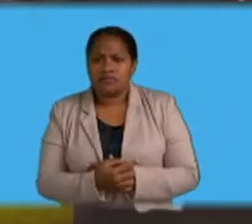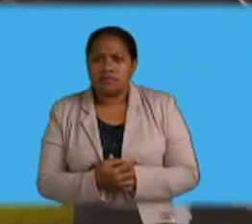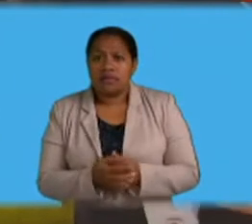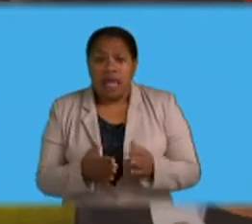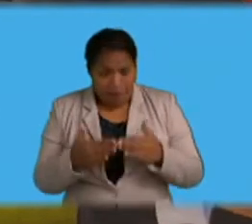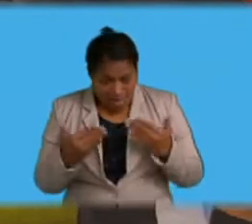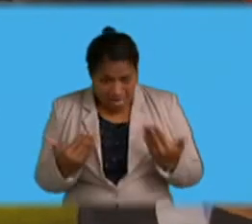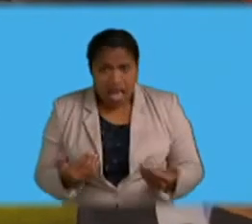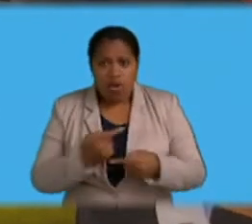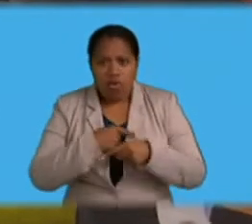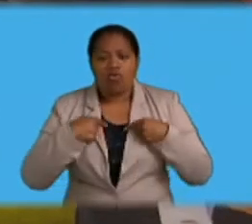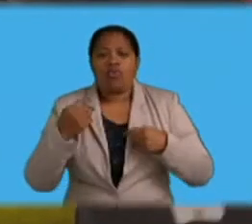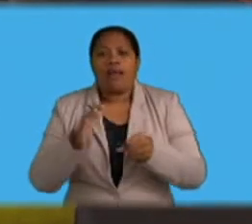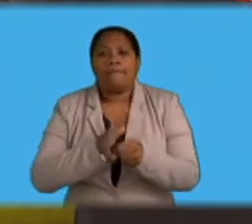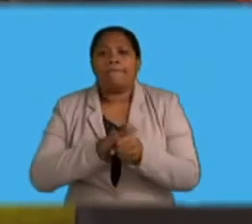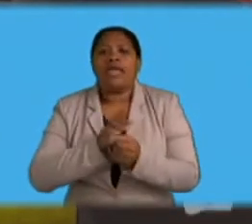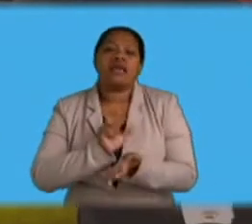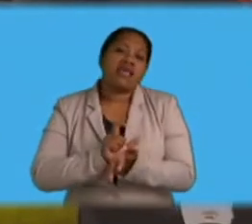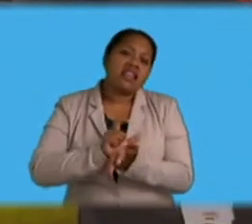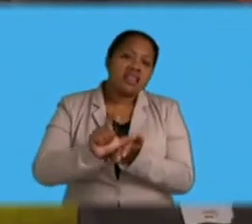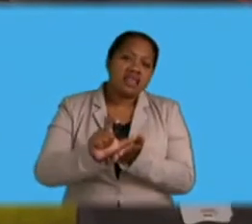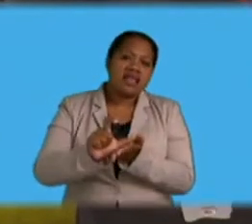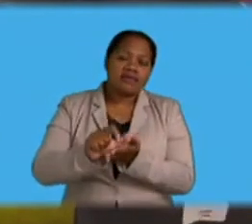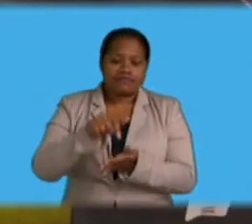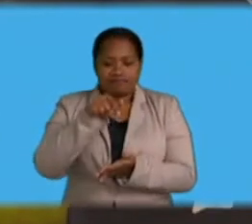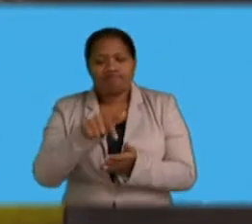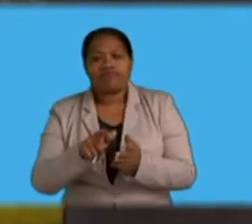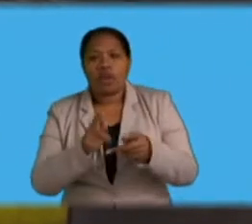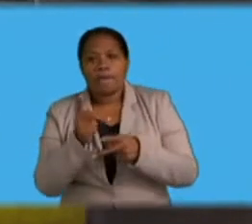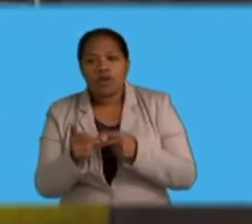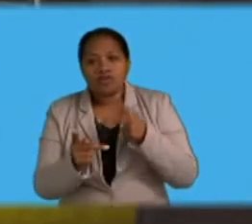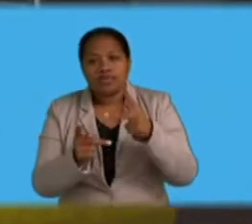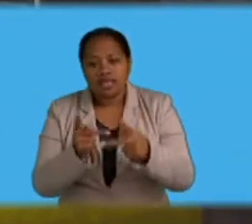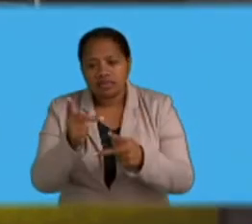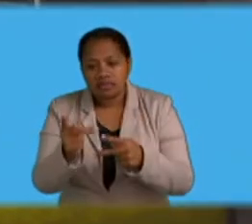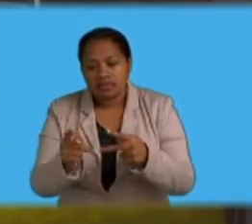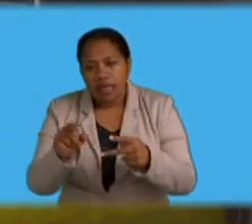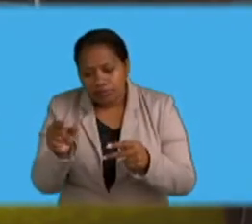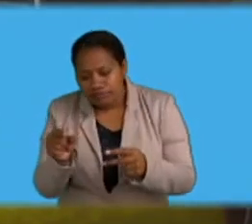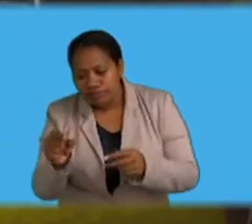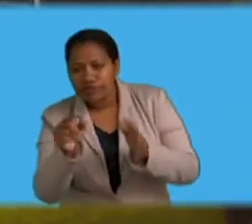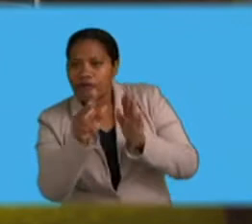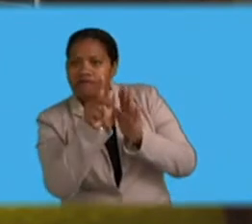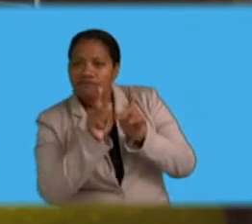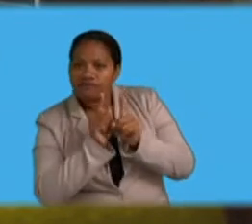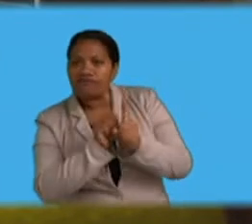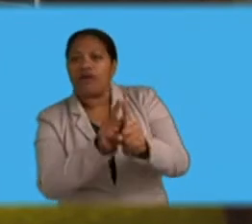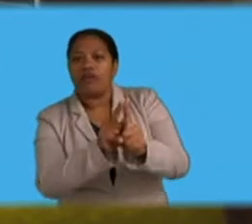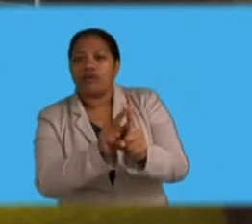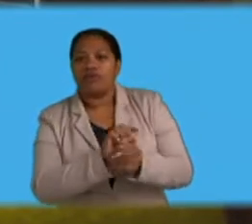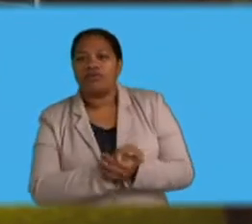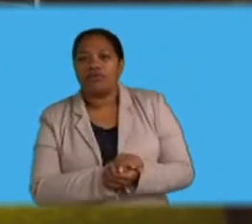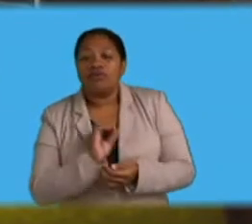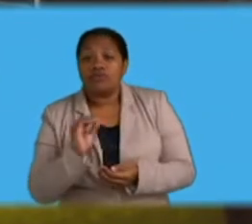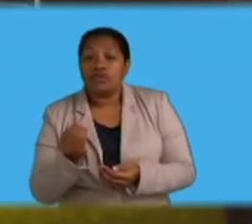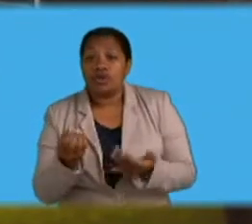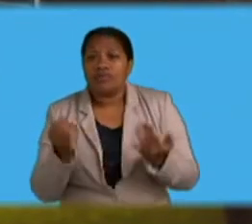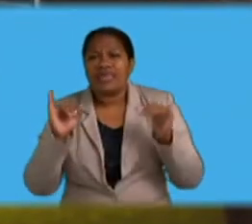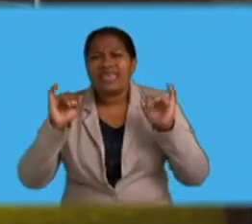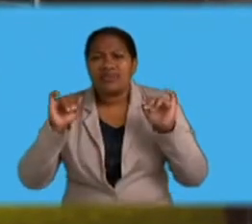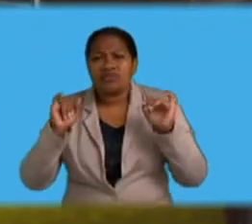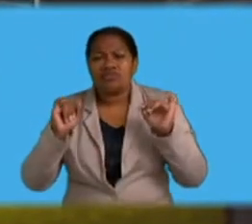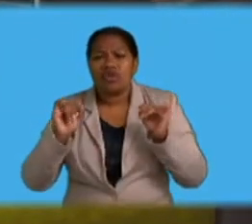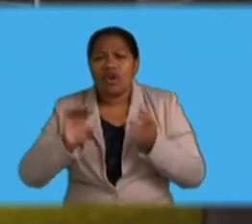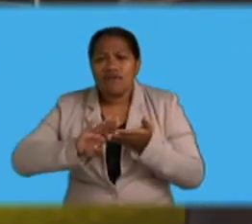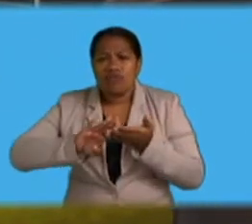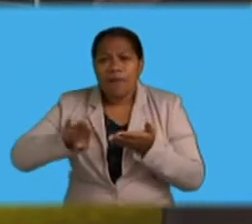very abundantly clear. These are the processes to follow. Now, so therefore the issue of compensation does not